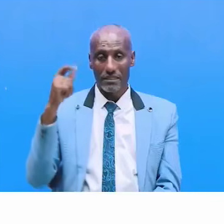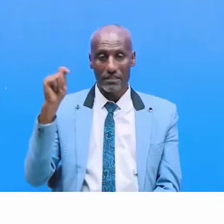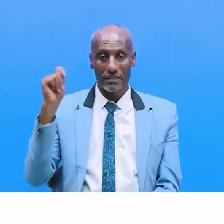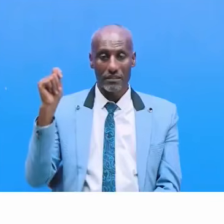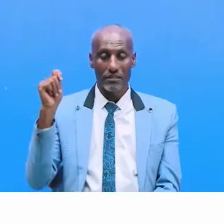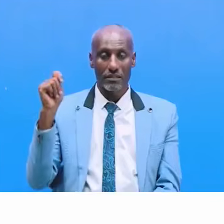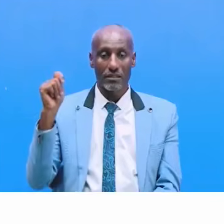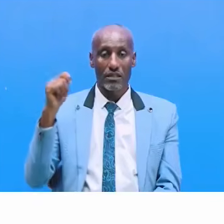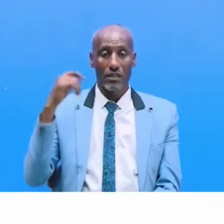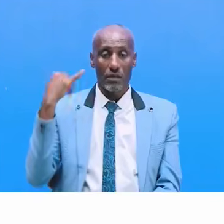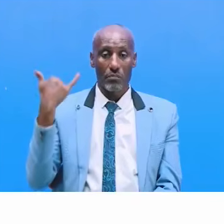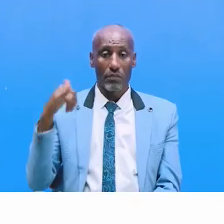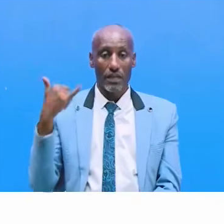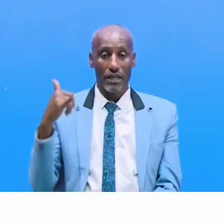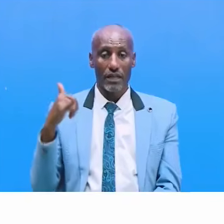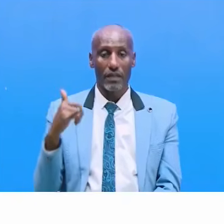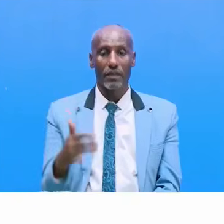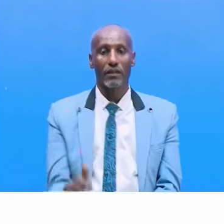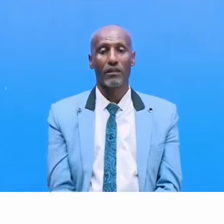player